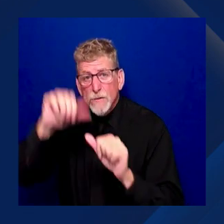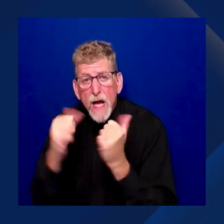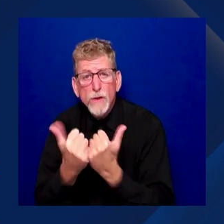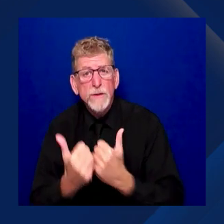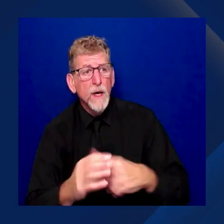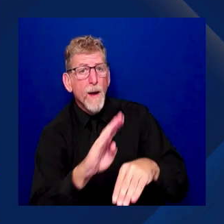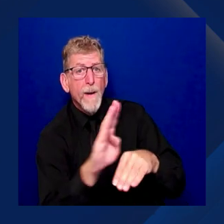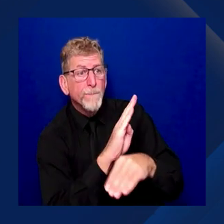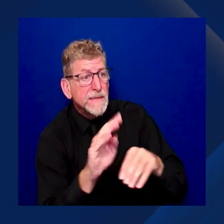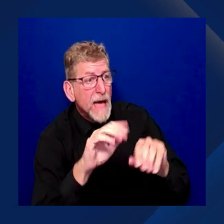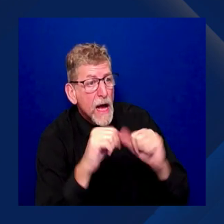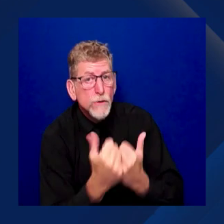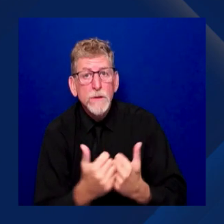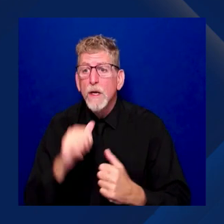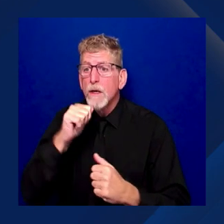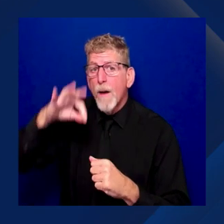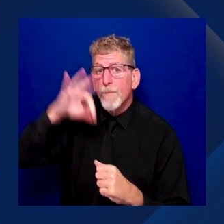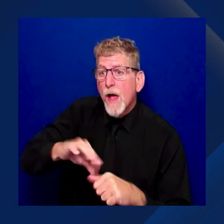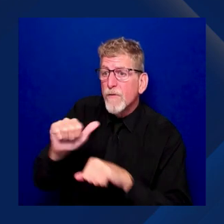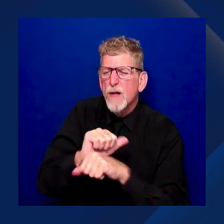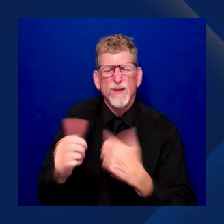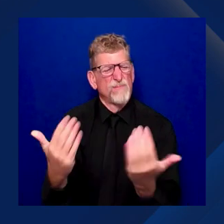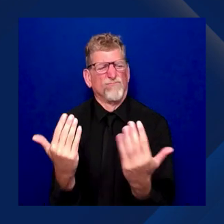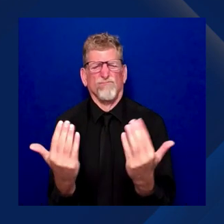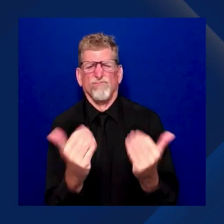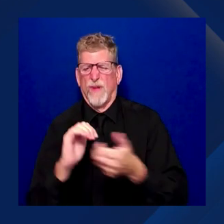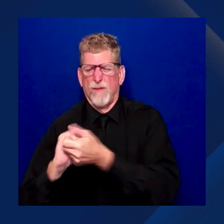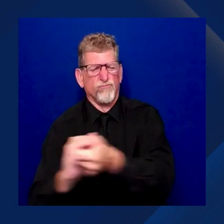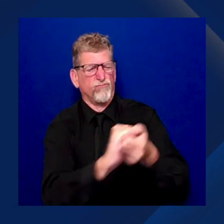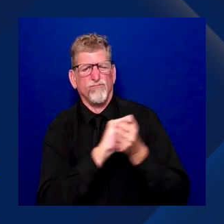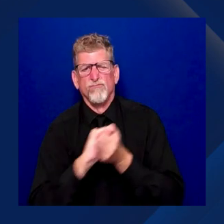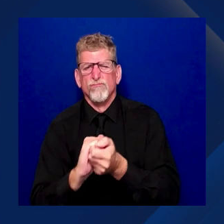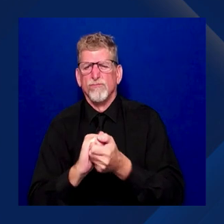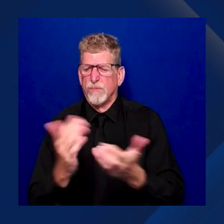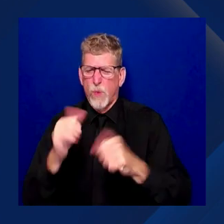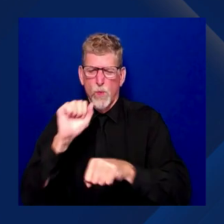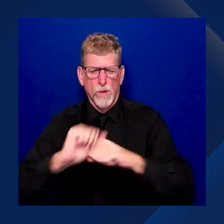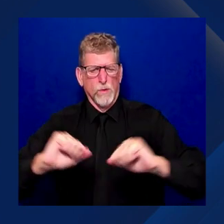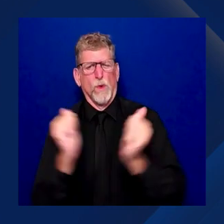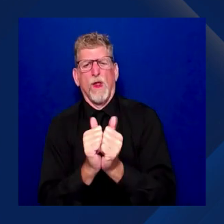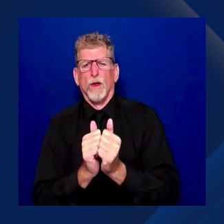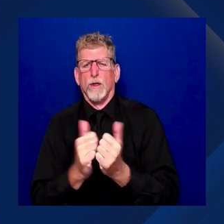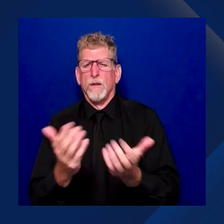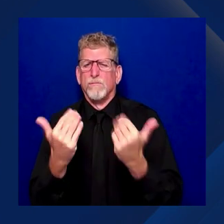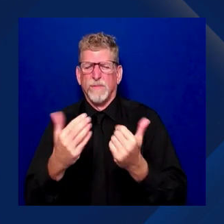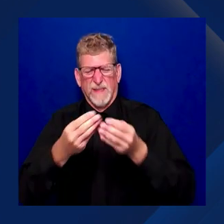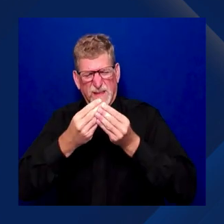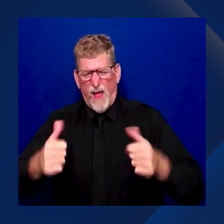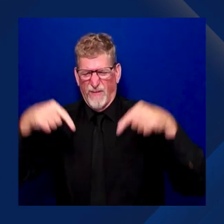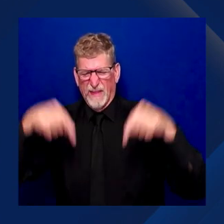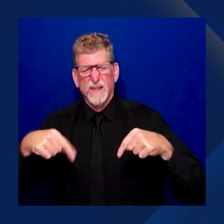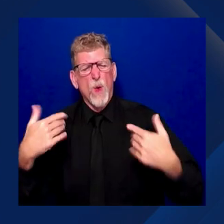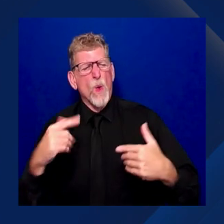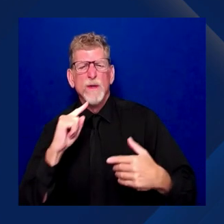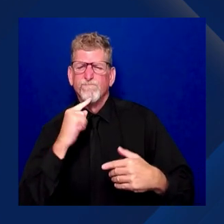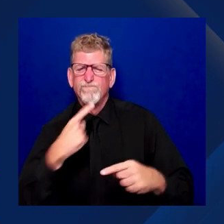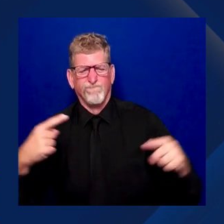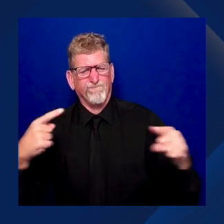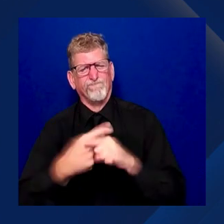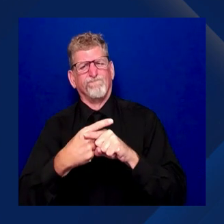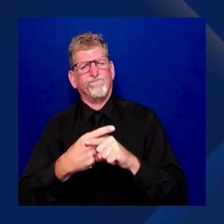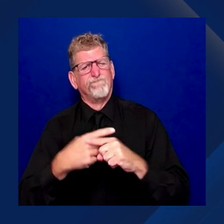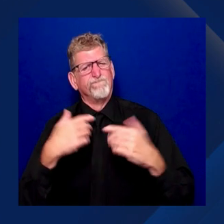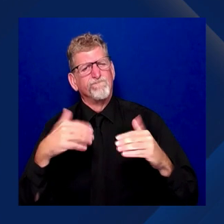will join together and will work together to solve this crisis. So today, to kick off this